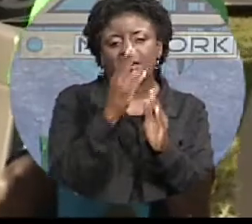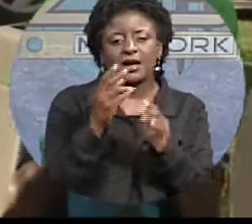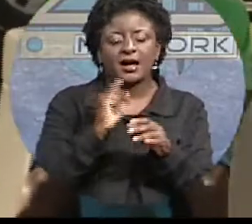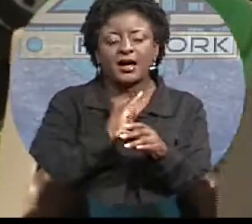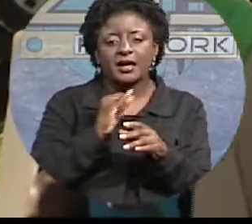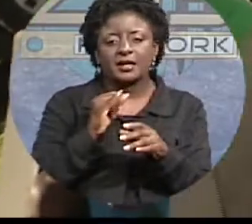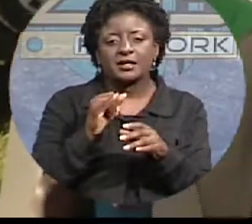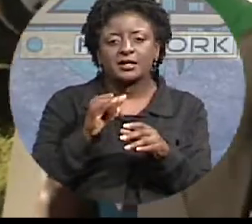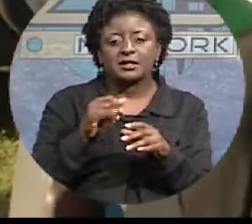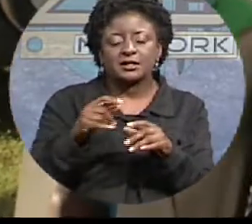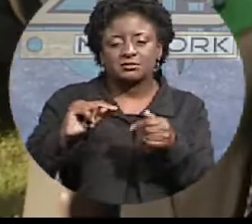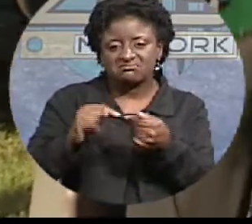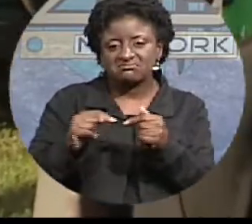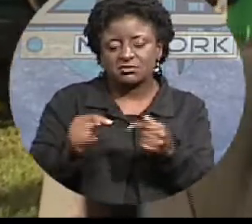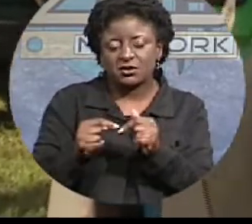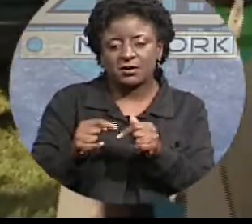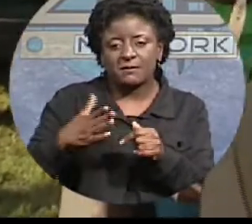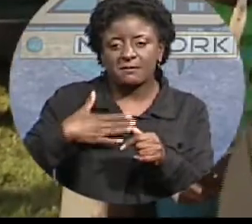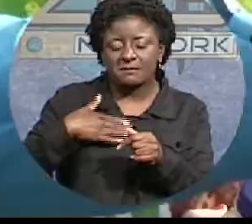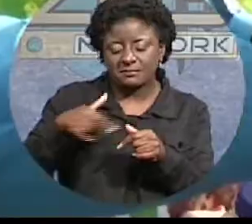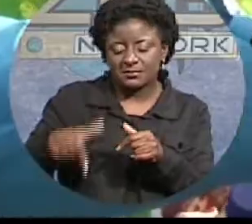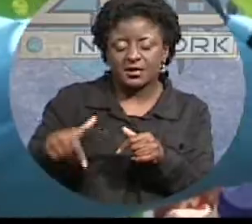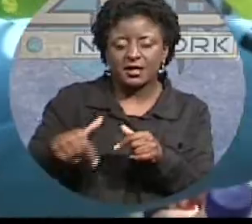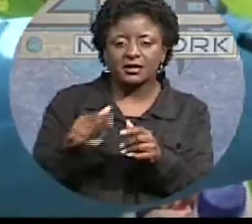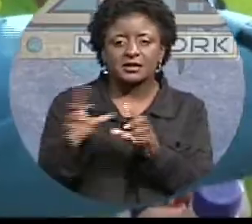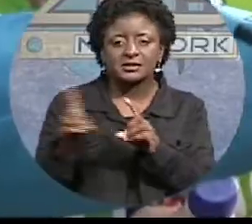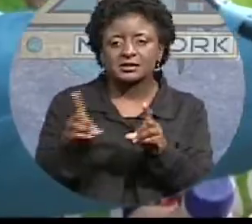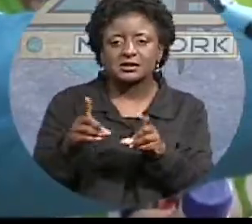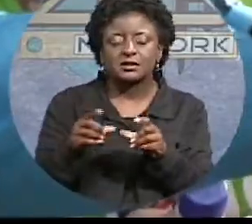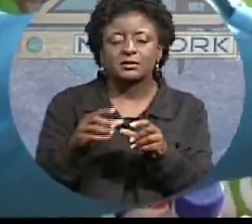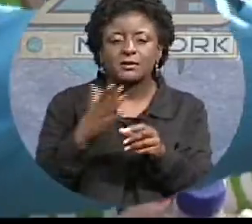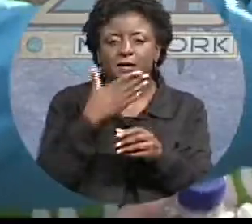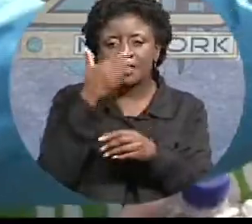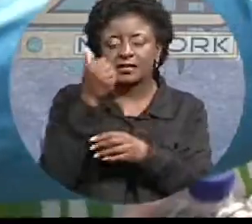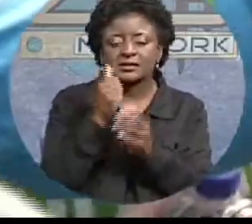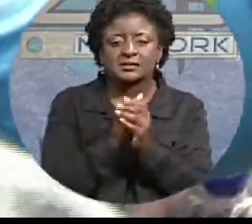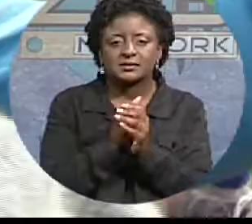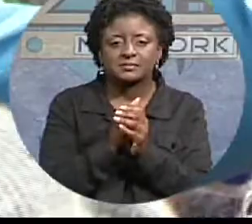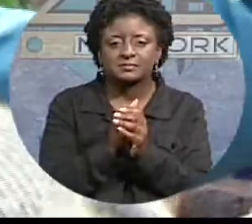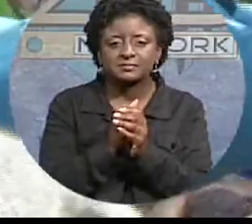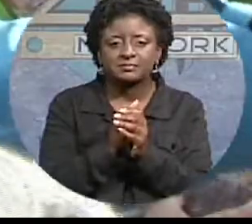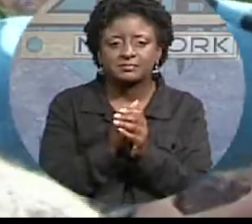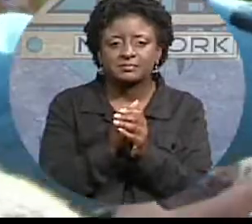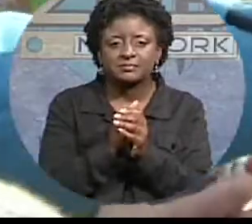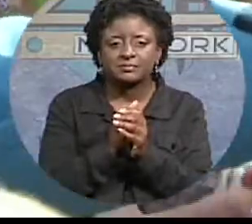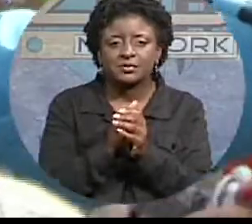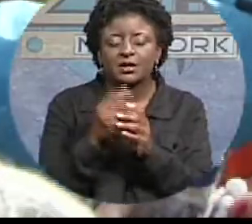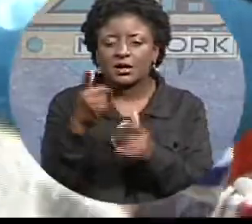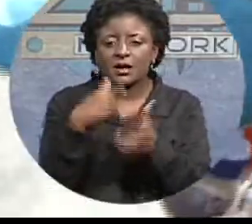did a personal best of 150 or 152, I think it was. That bridge was a little bit tough out there, and two of them,